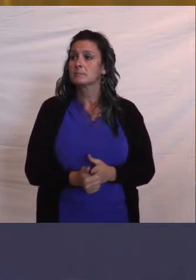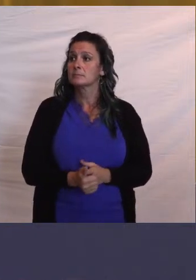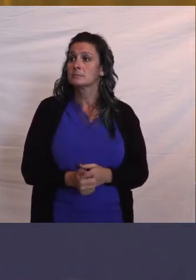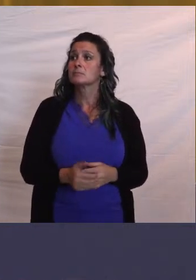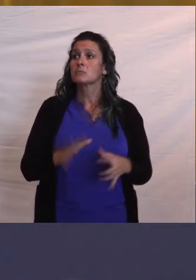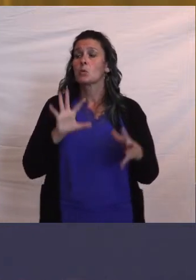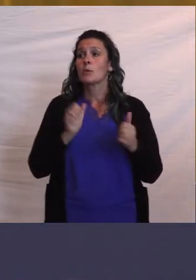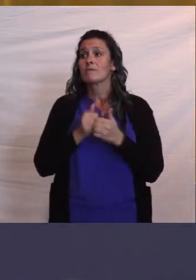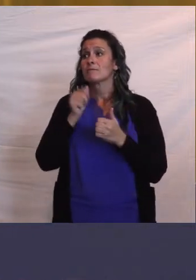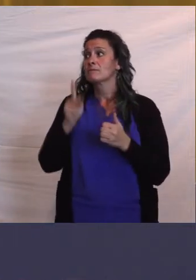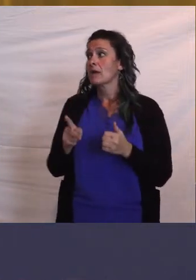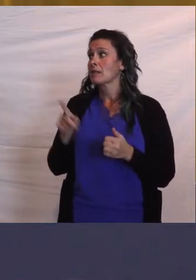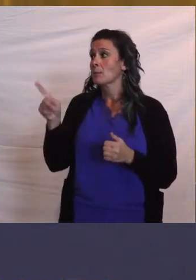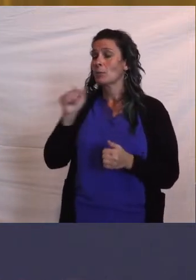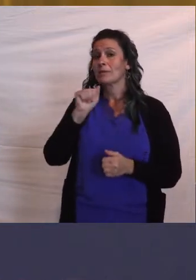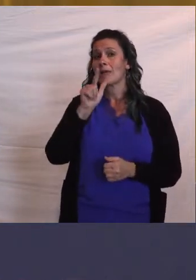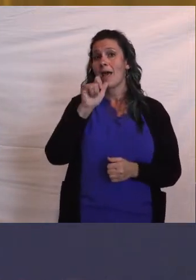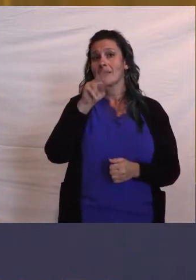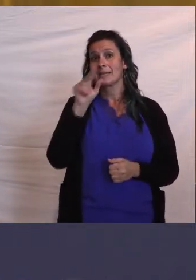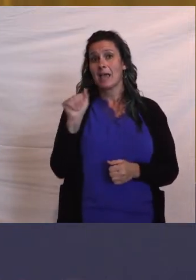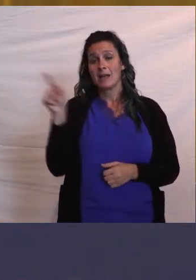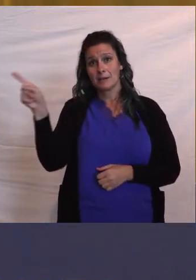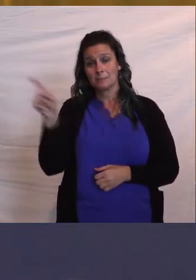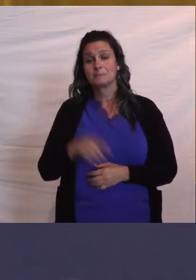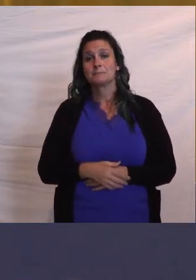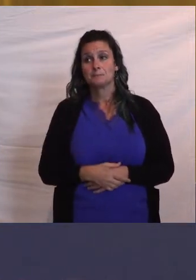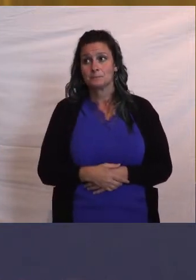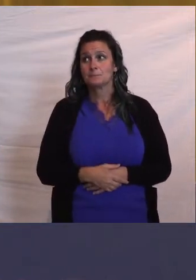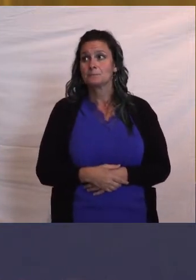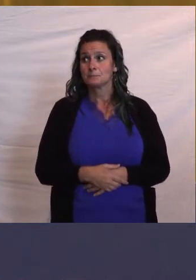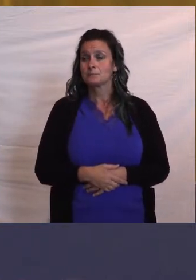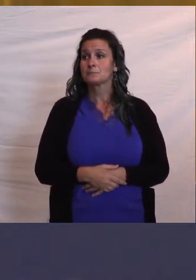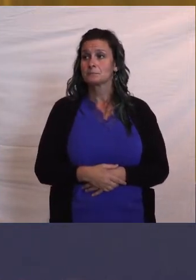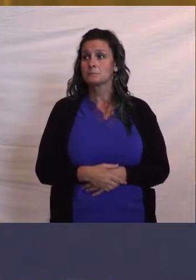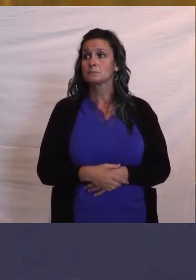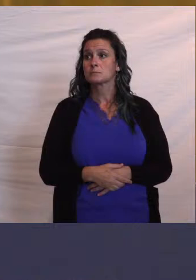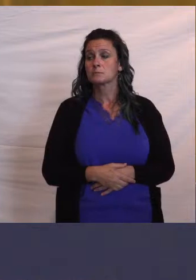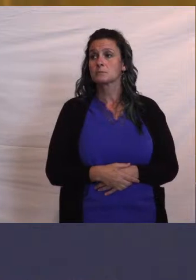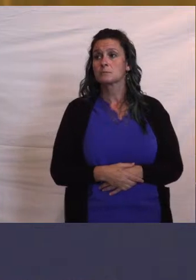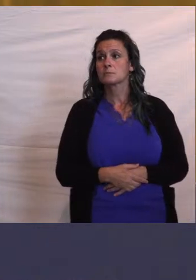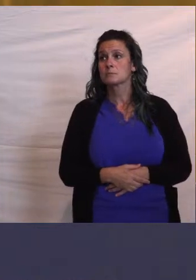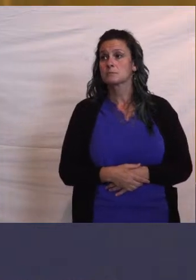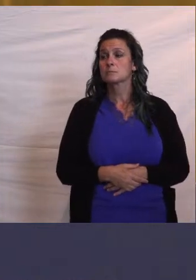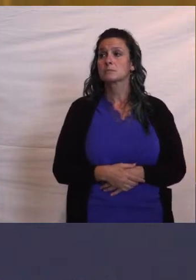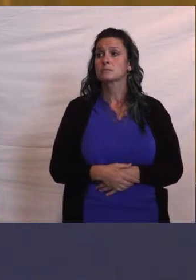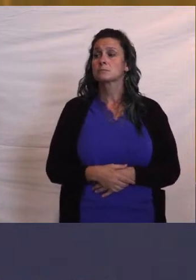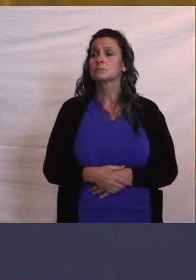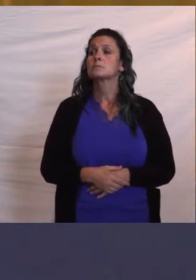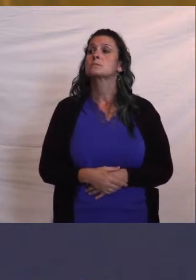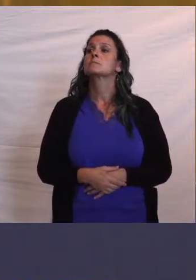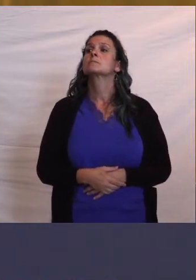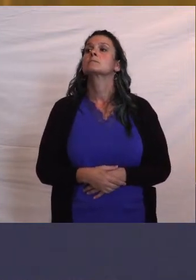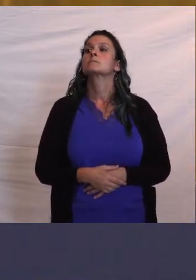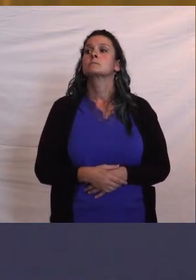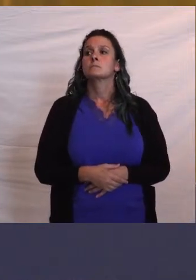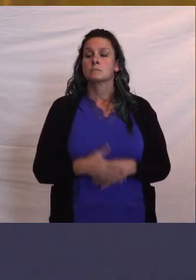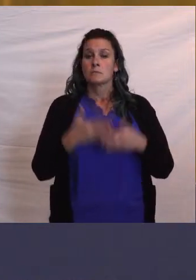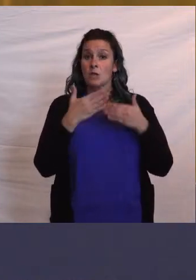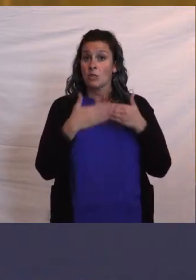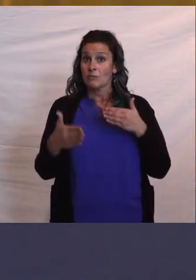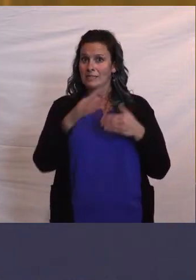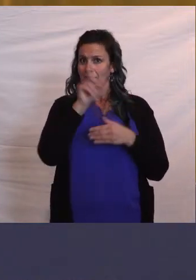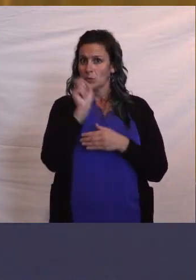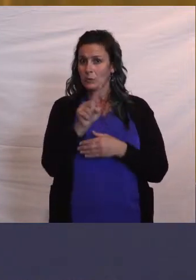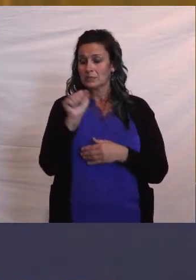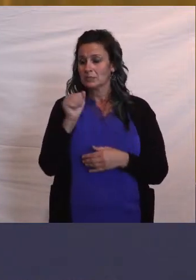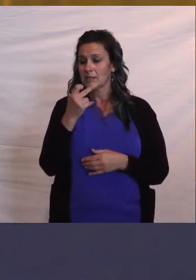up. Aliana Post is running the show today with Dave and Sue. And then the rest of the questions,